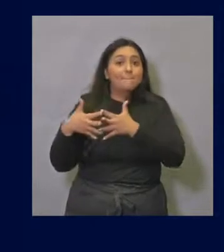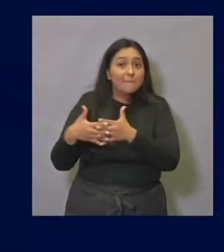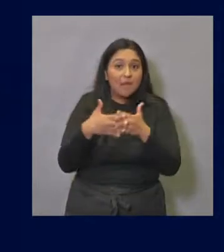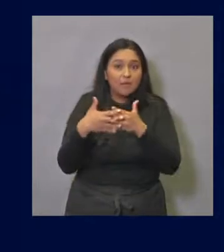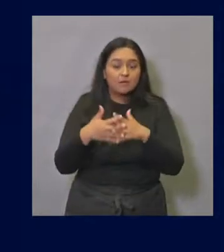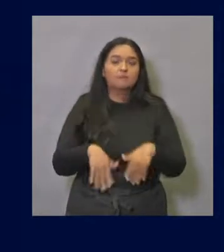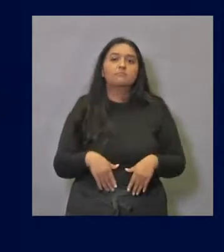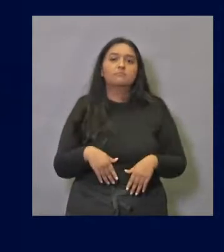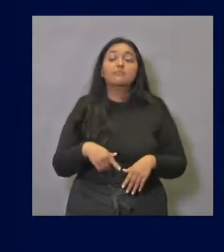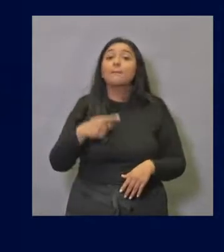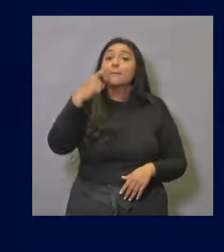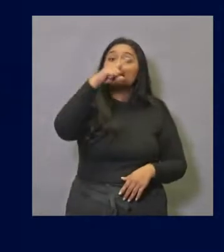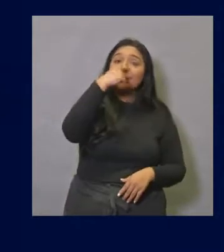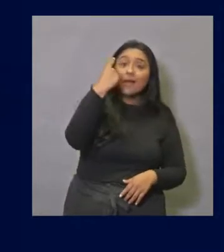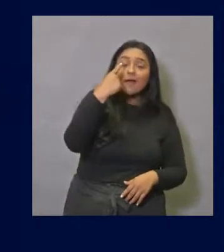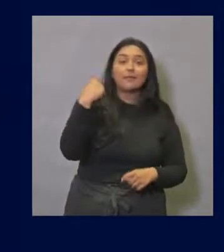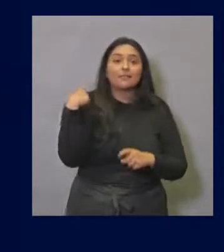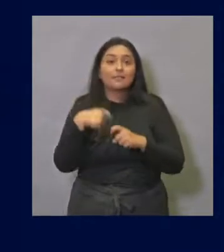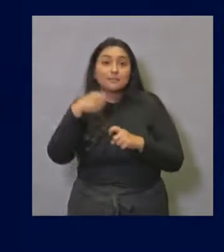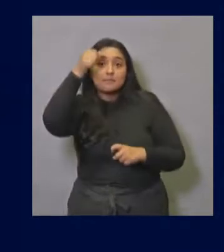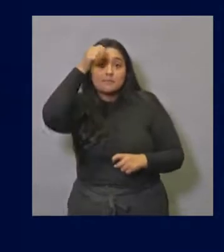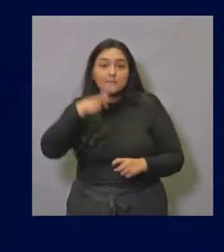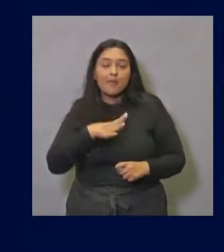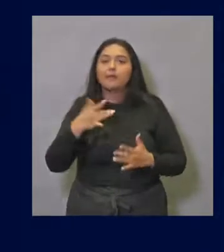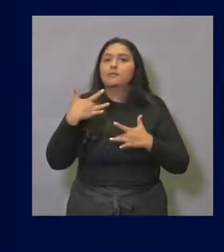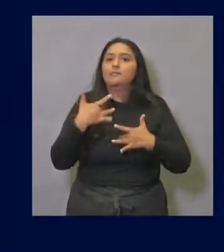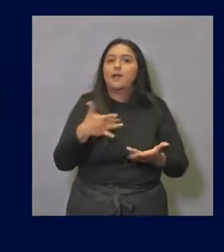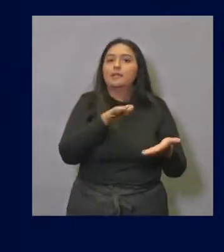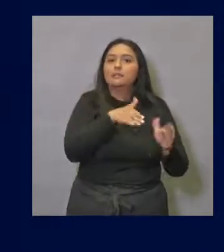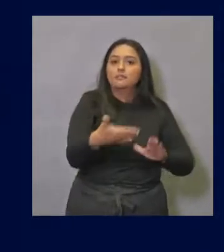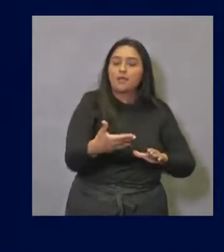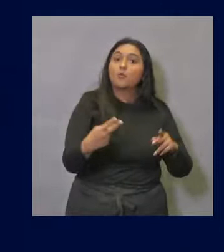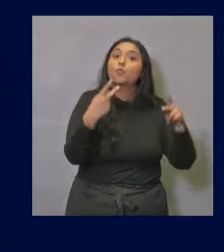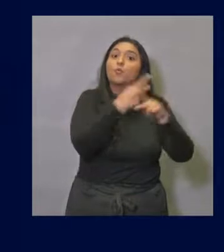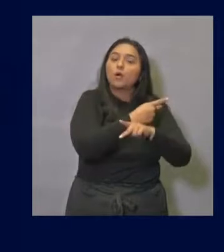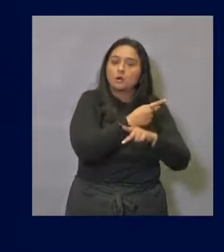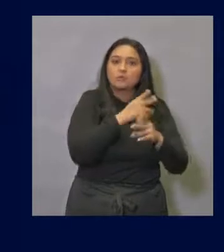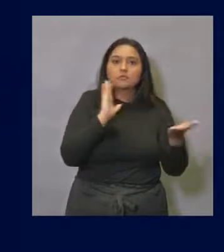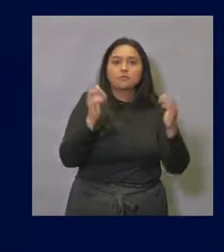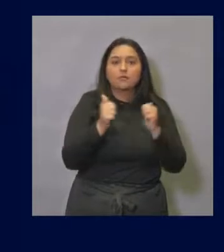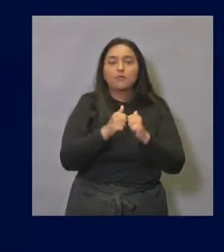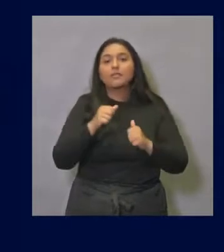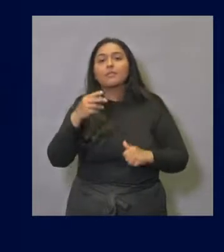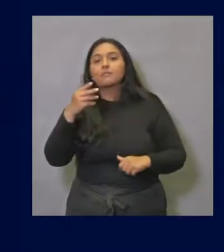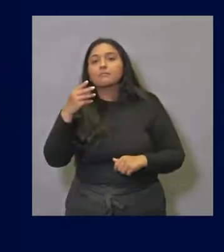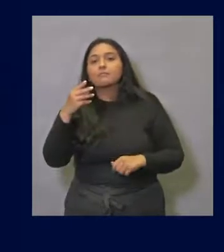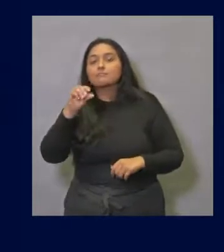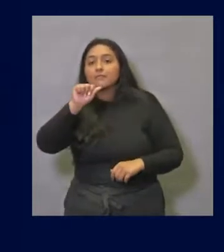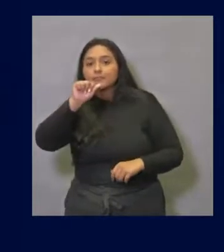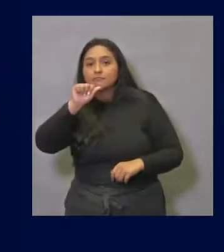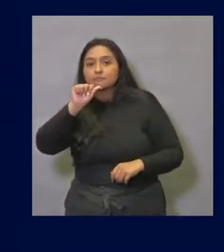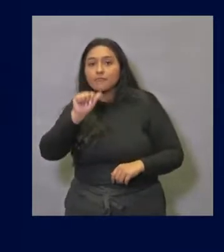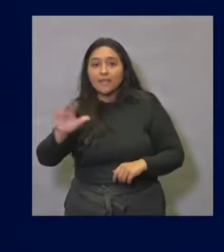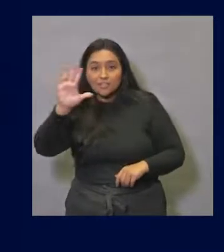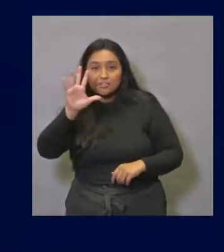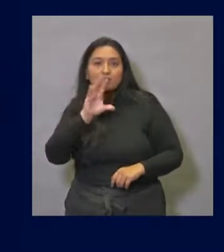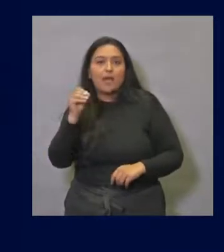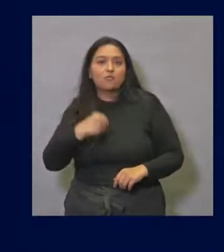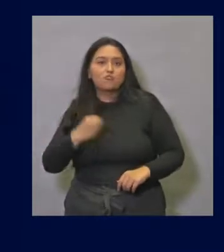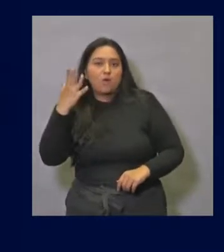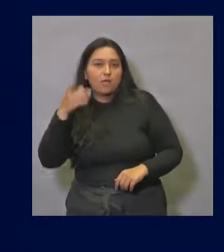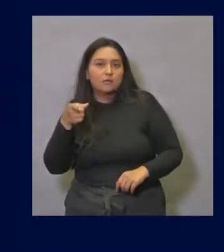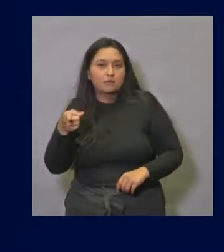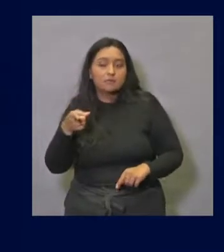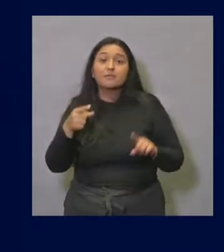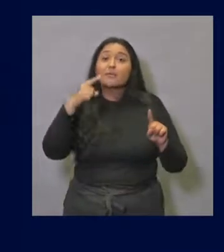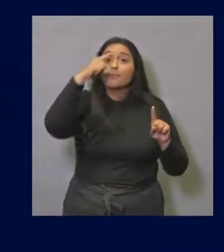also experience much higher rates of mortality than Asian and white males. The mortality rate for Black LA County male